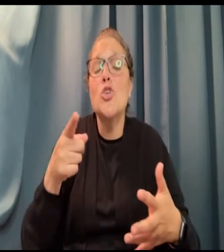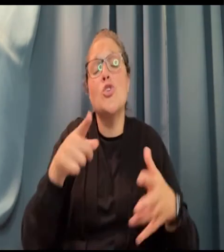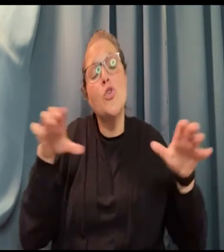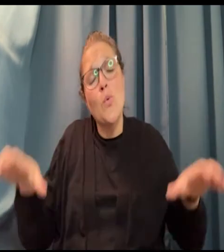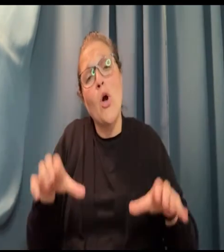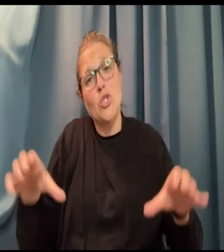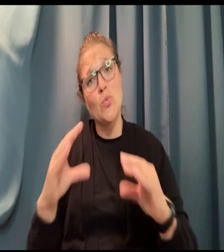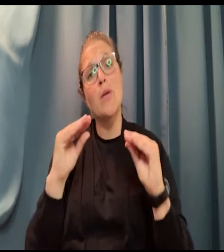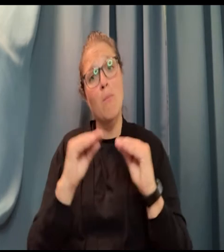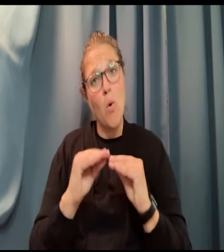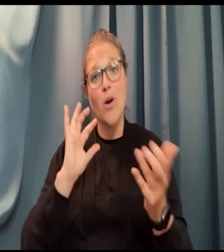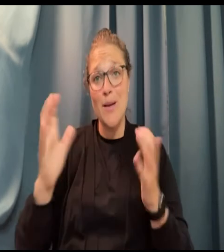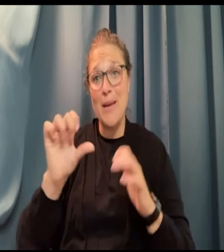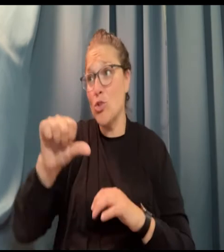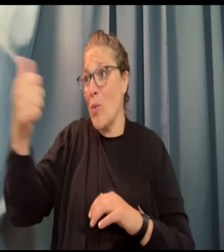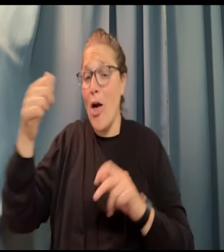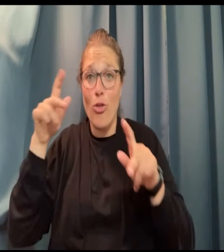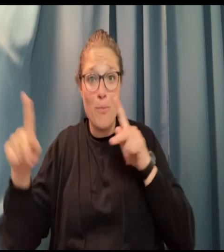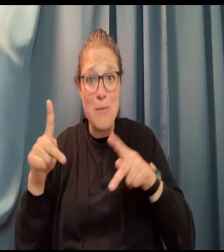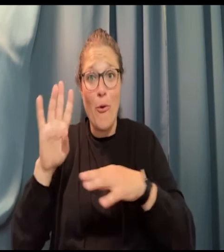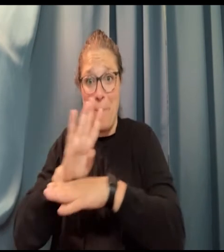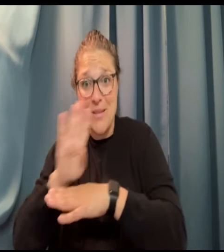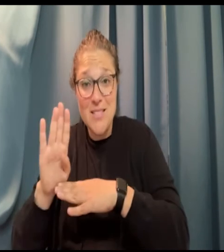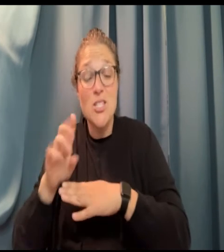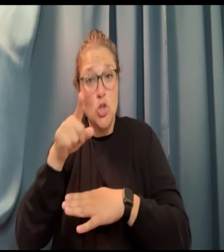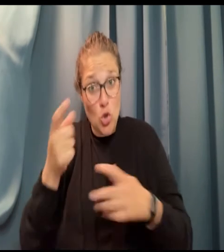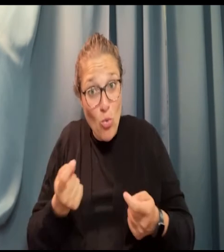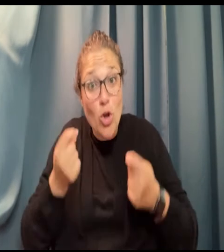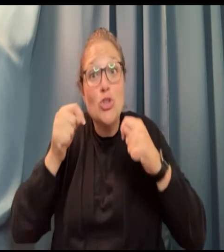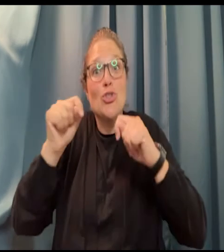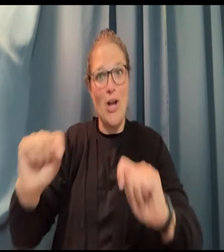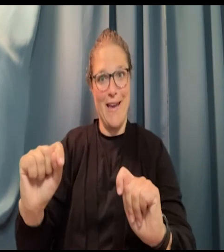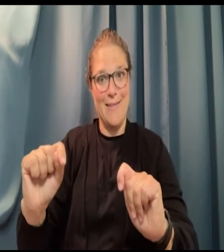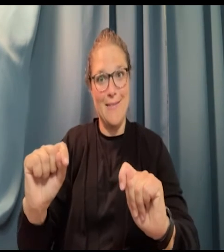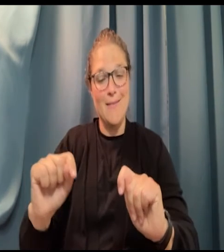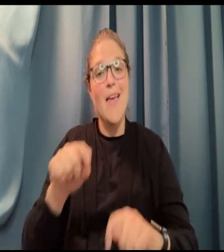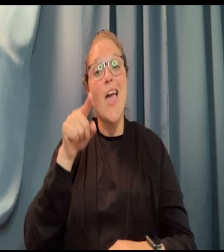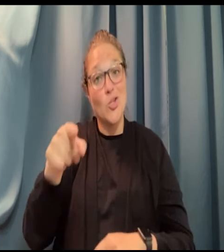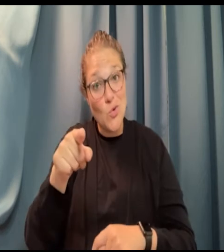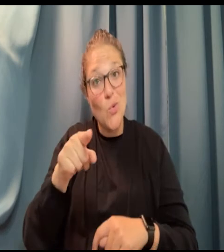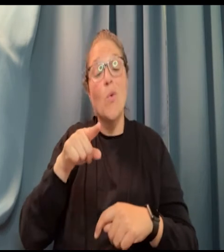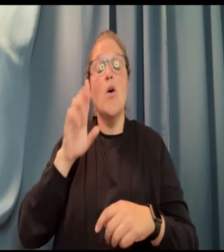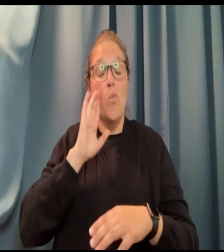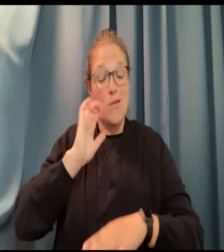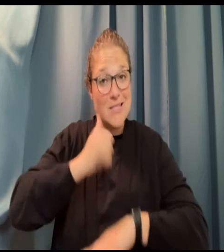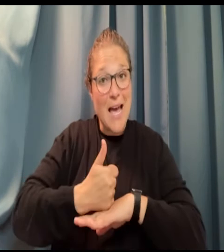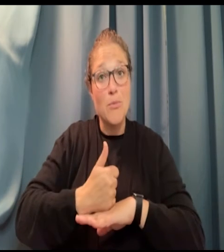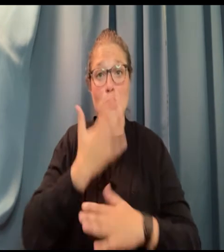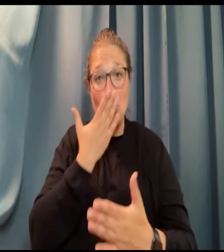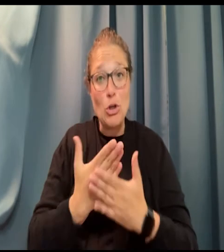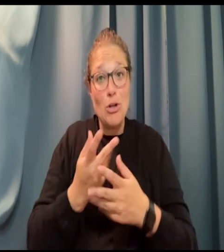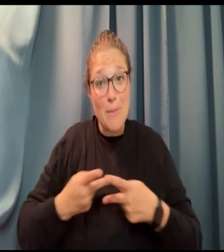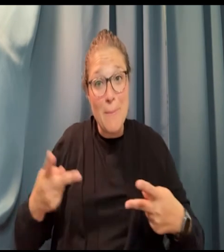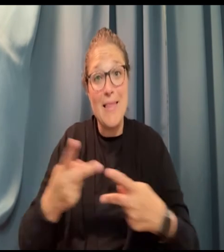you're doing much more than many people. You're making that effort. In the process, your company will be thought